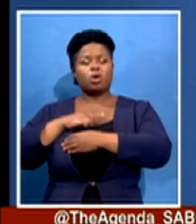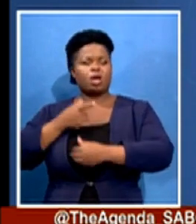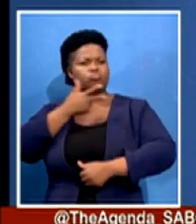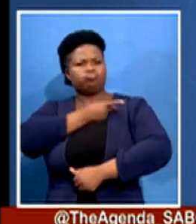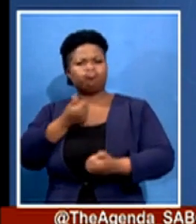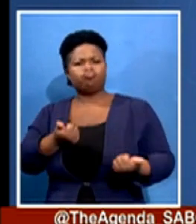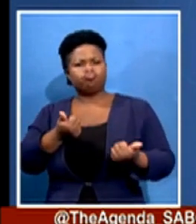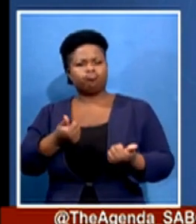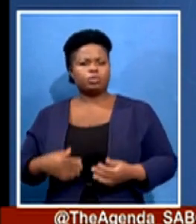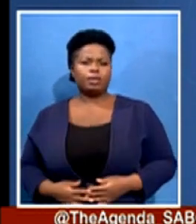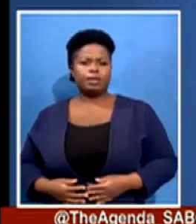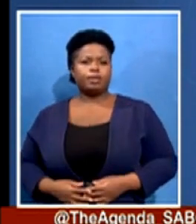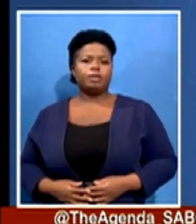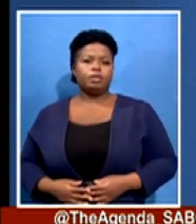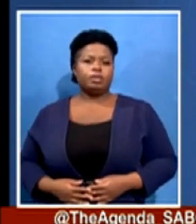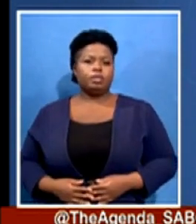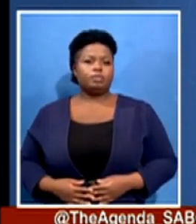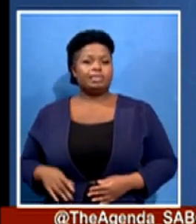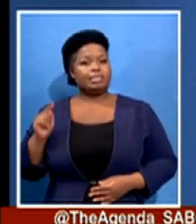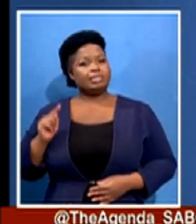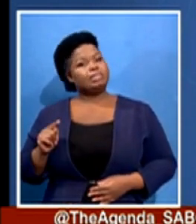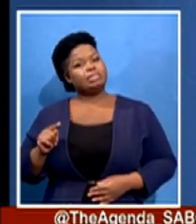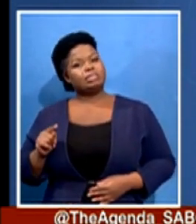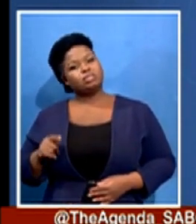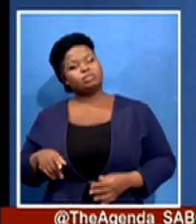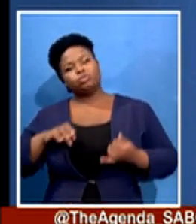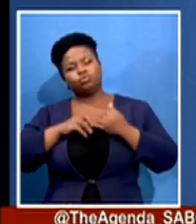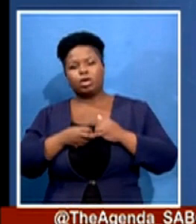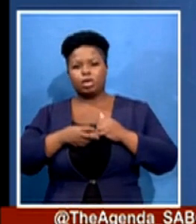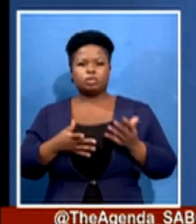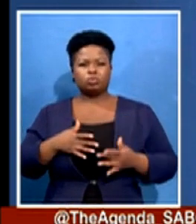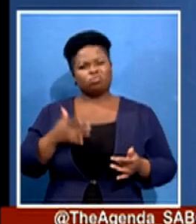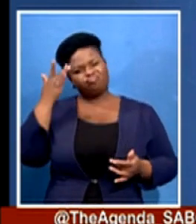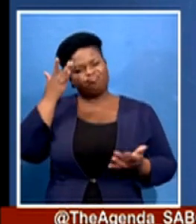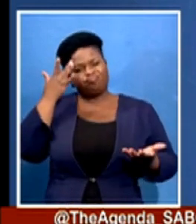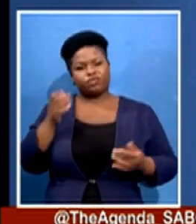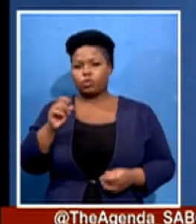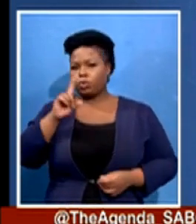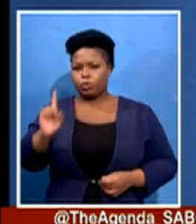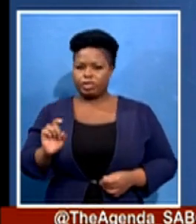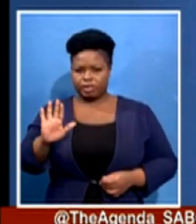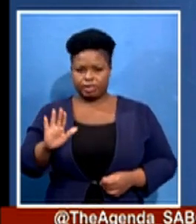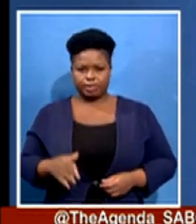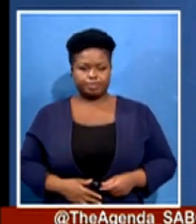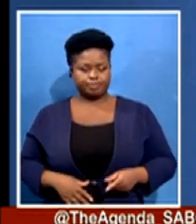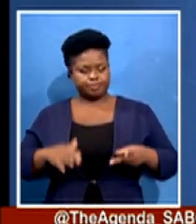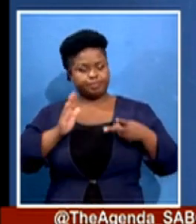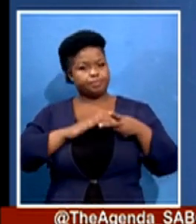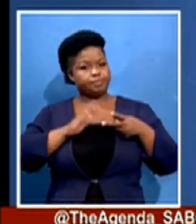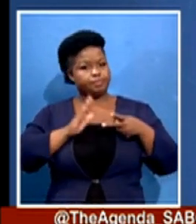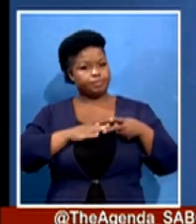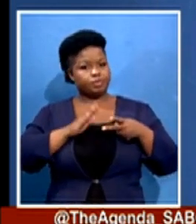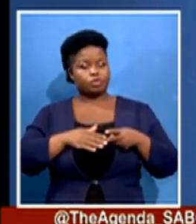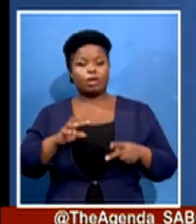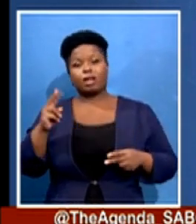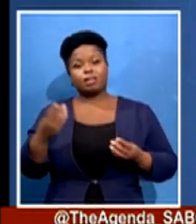So that's the sort of practical, sensible question. The second sort of category of things that we've learned is, you know, does the